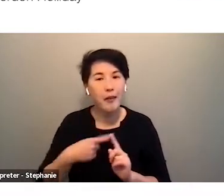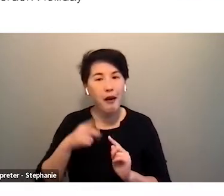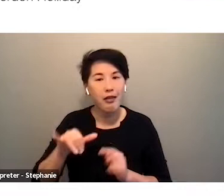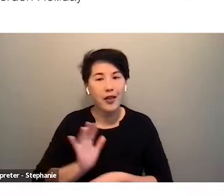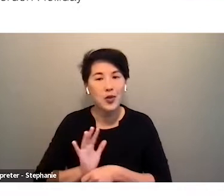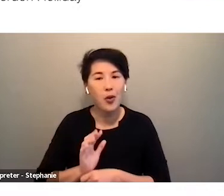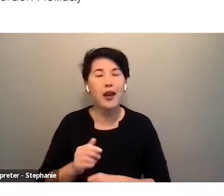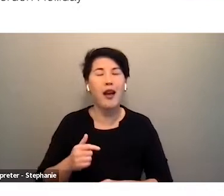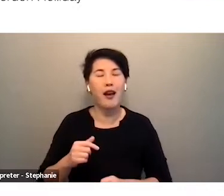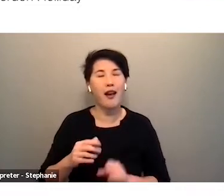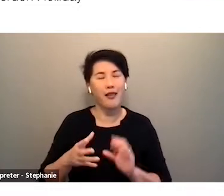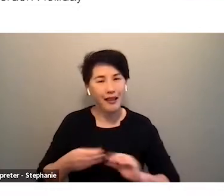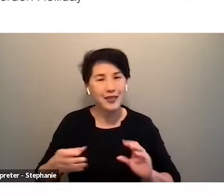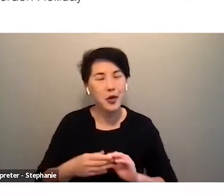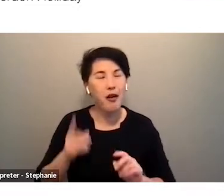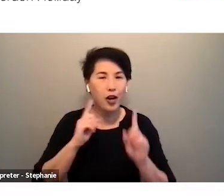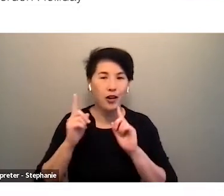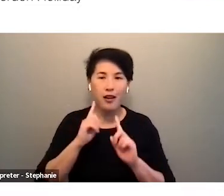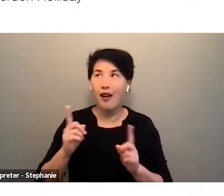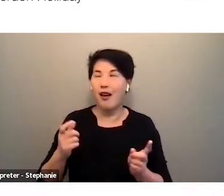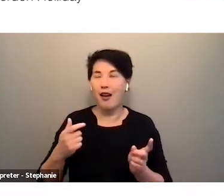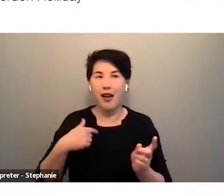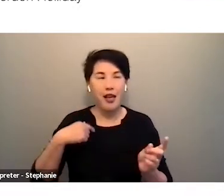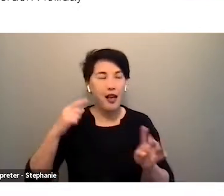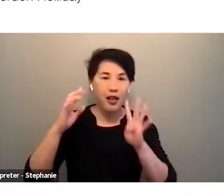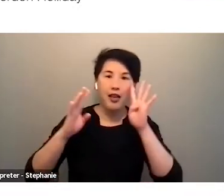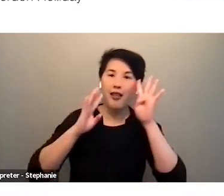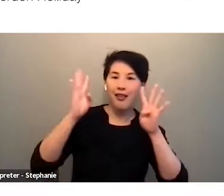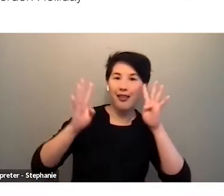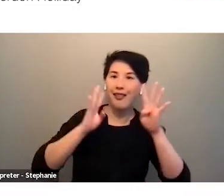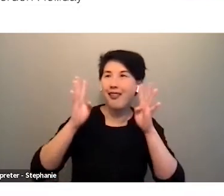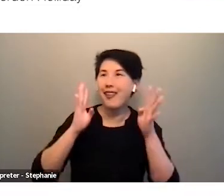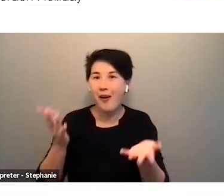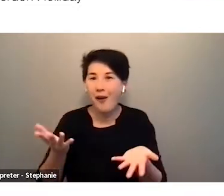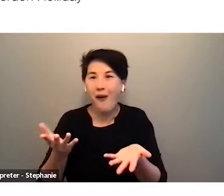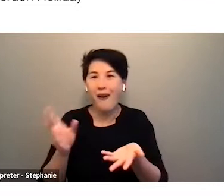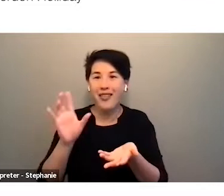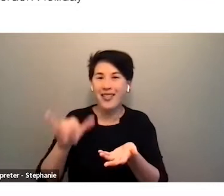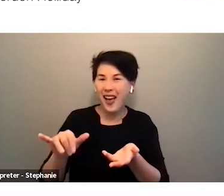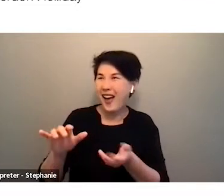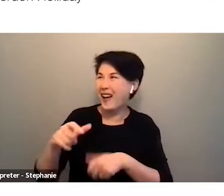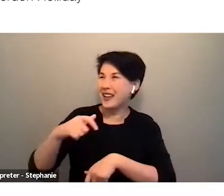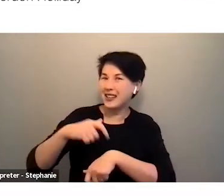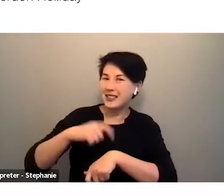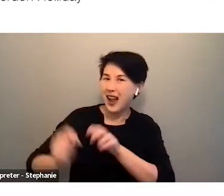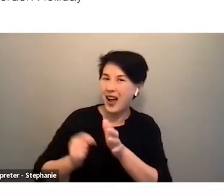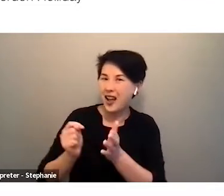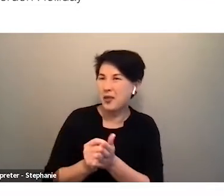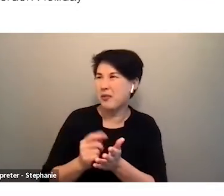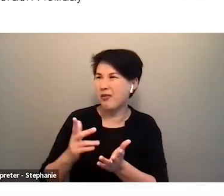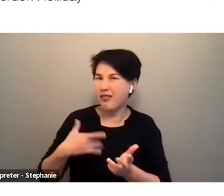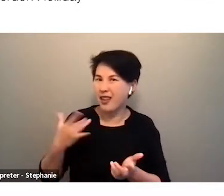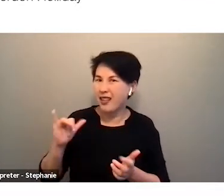to just make all my creative juices just started flowing. Like, wow, what was the time like back then?